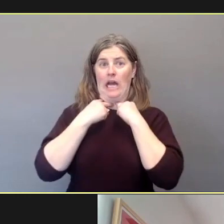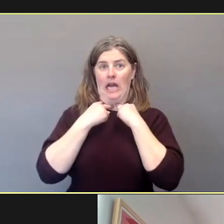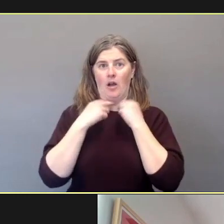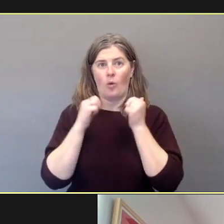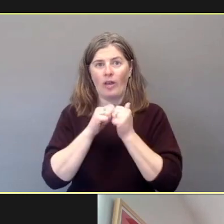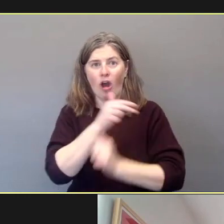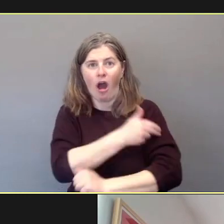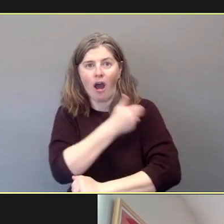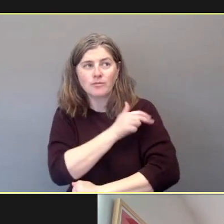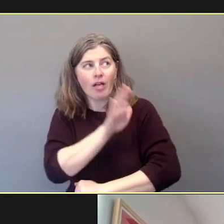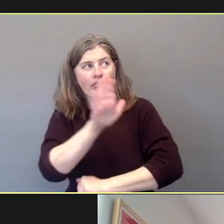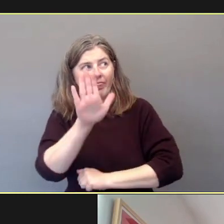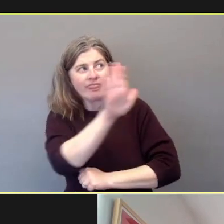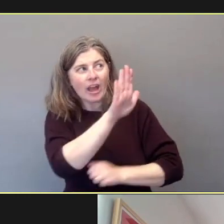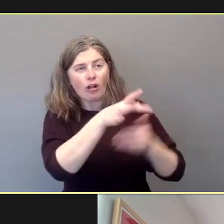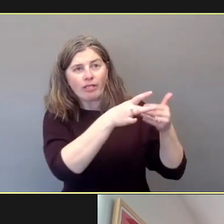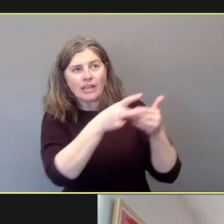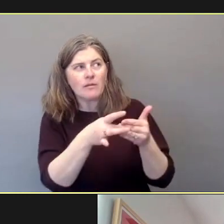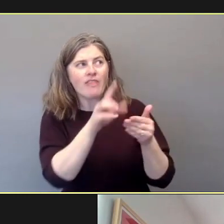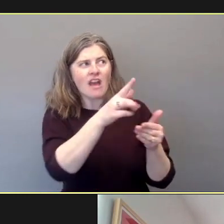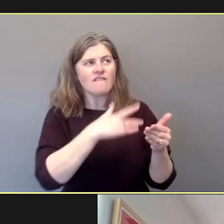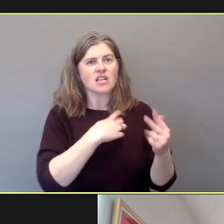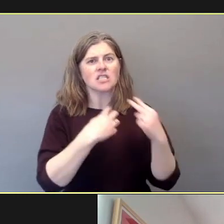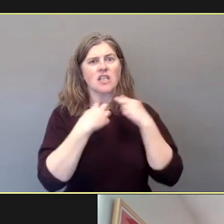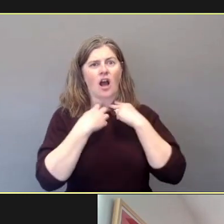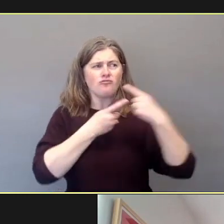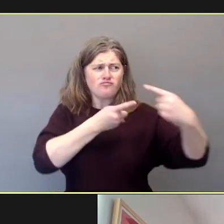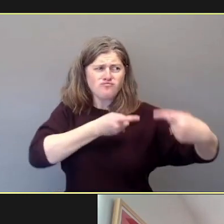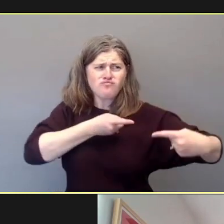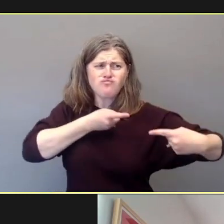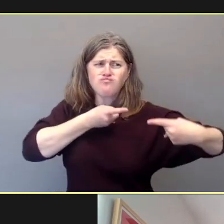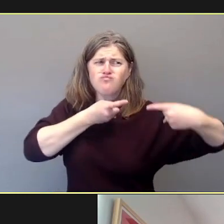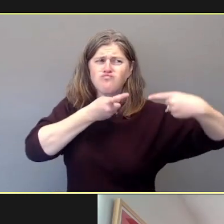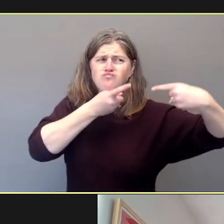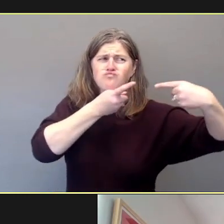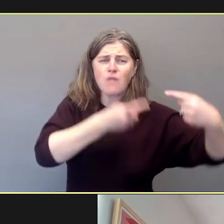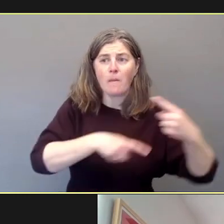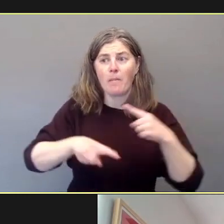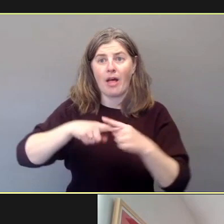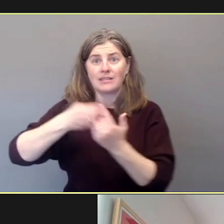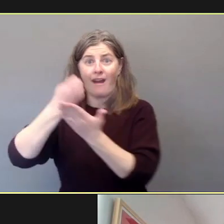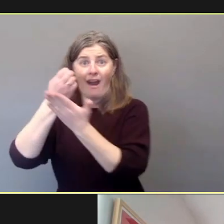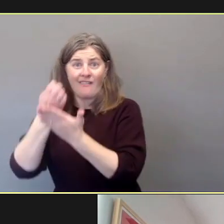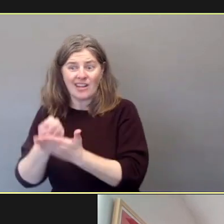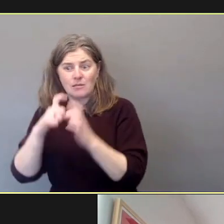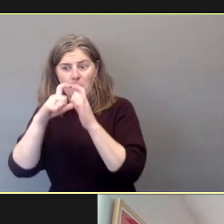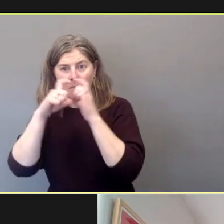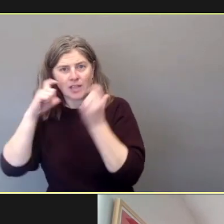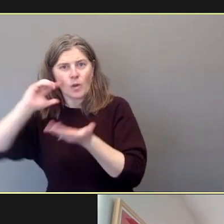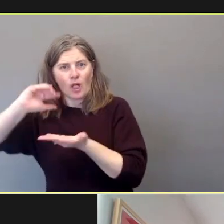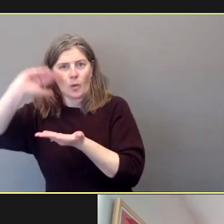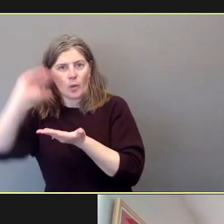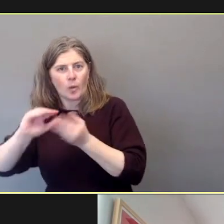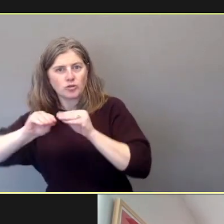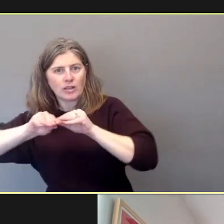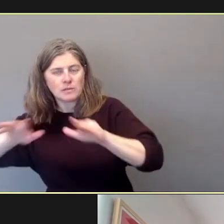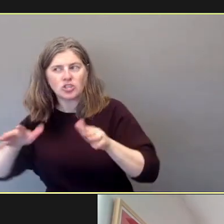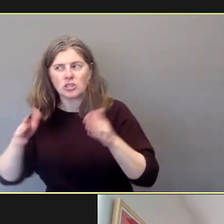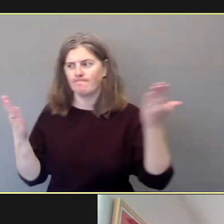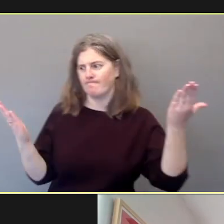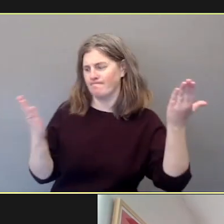leadership being in the situation they're in, combined with evidence that masks reduce transmission